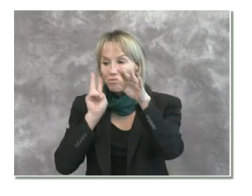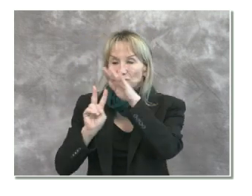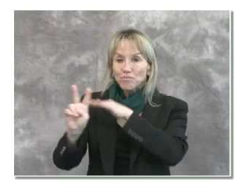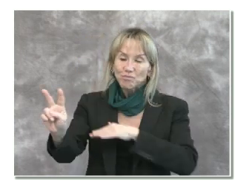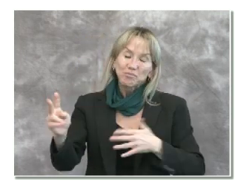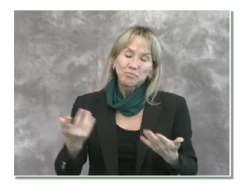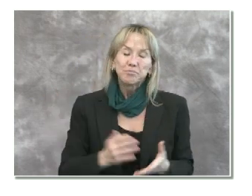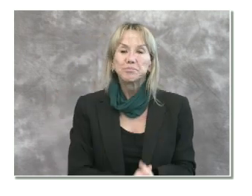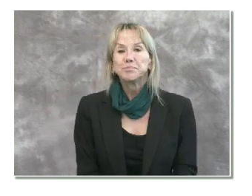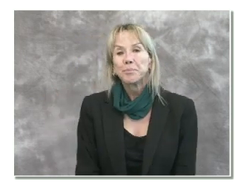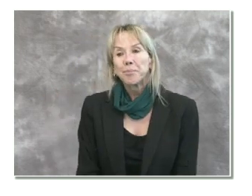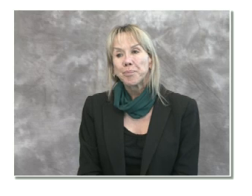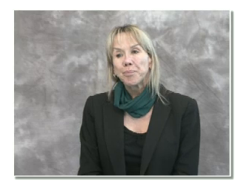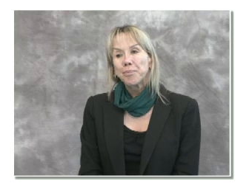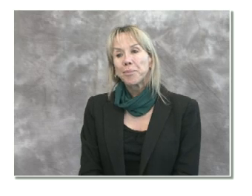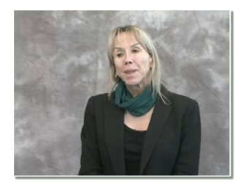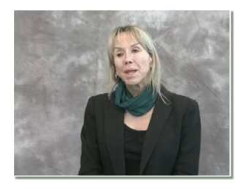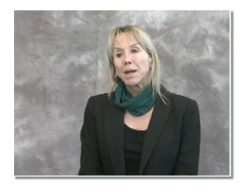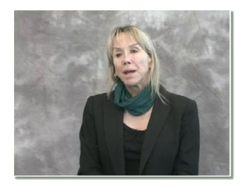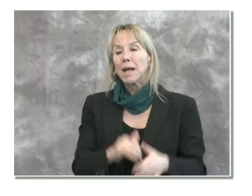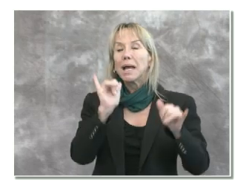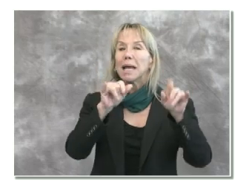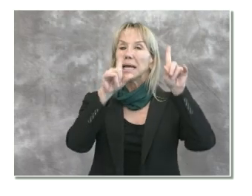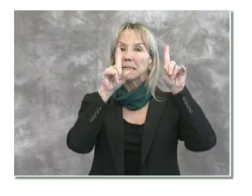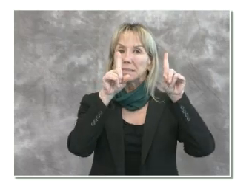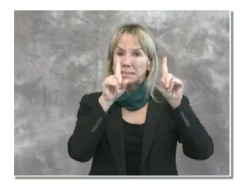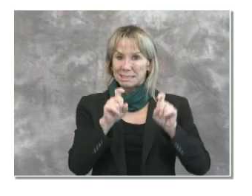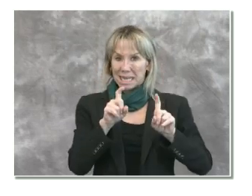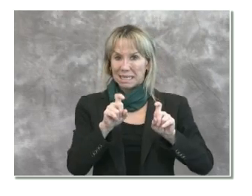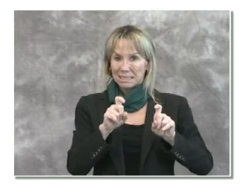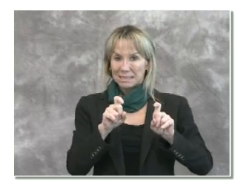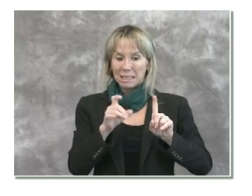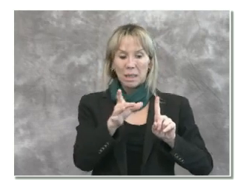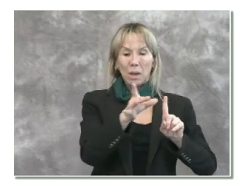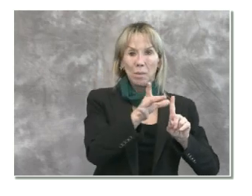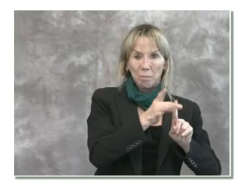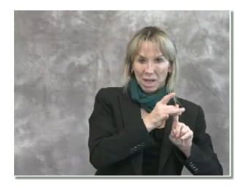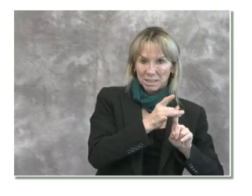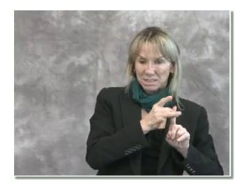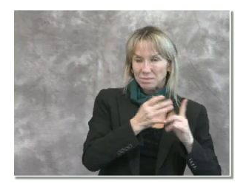like to see. The spread between test and positive is about